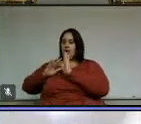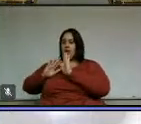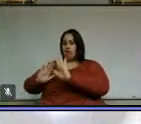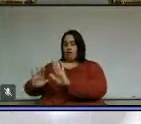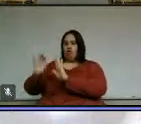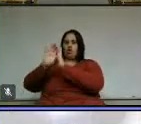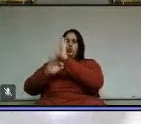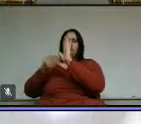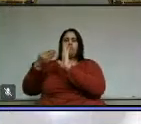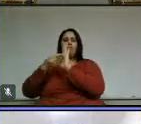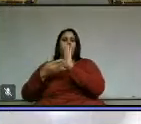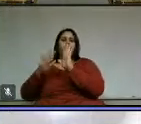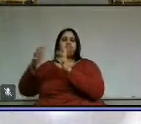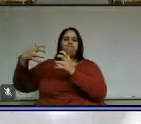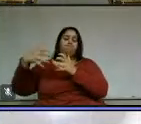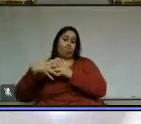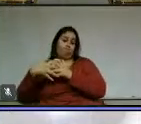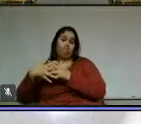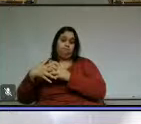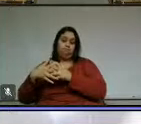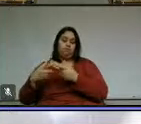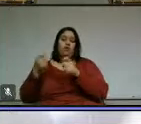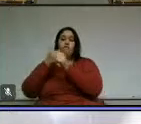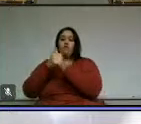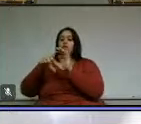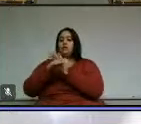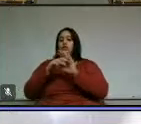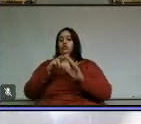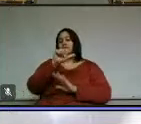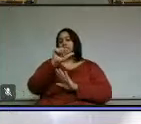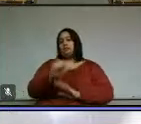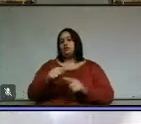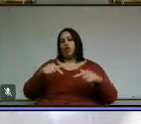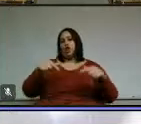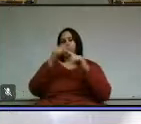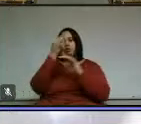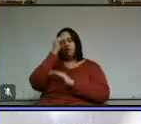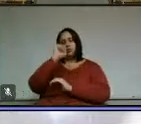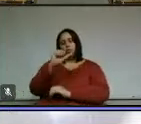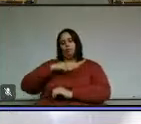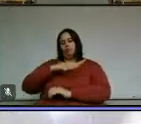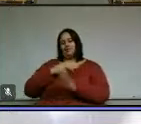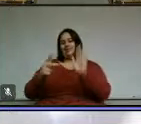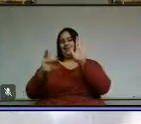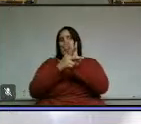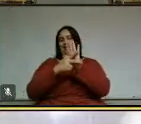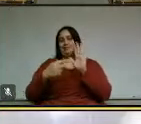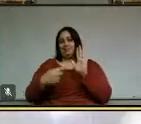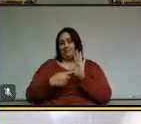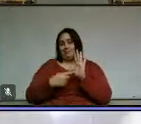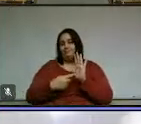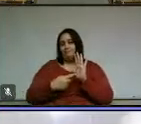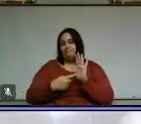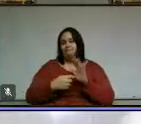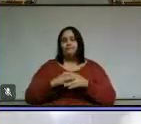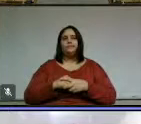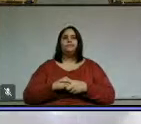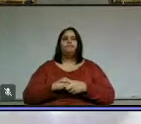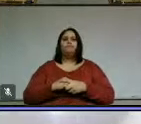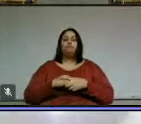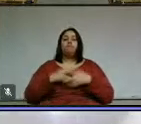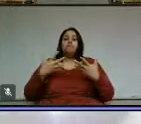Constitution and in terms of Section 26 of the Local Government Municipal Act, System Act. And